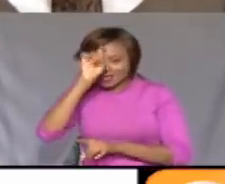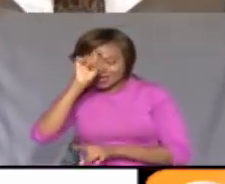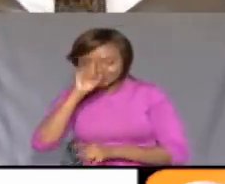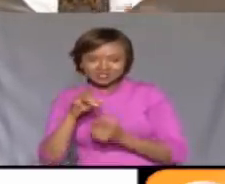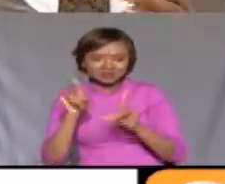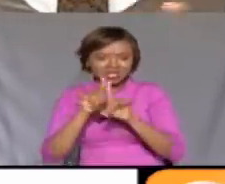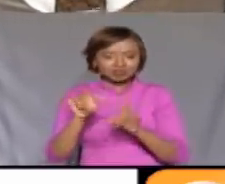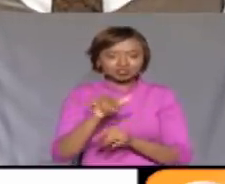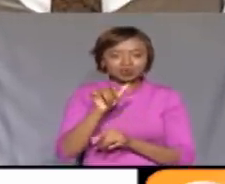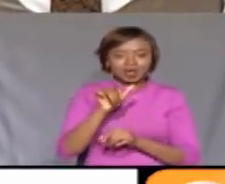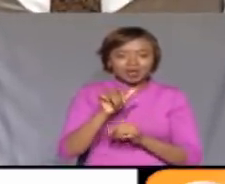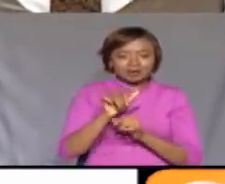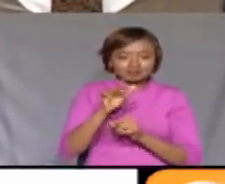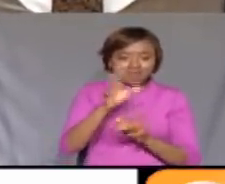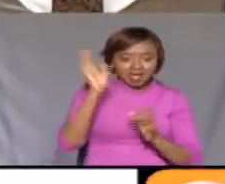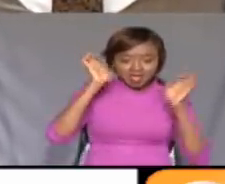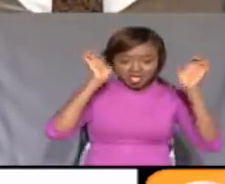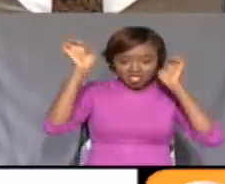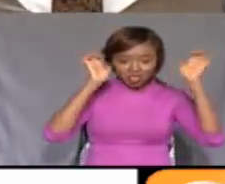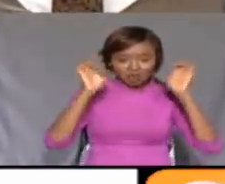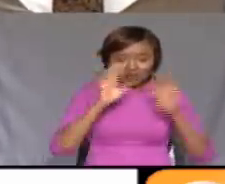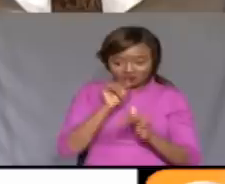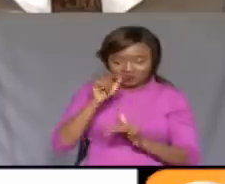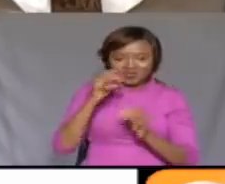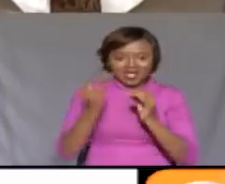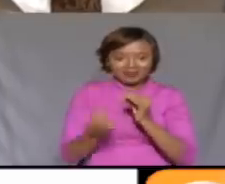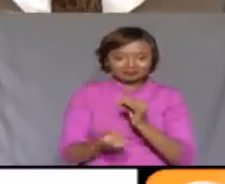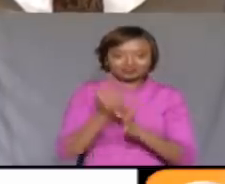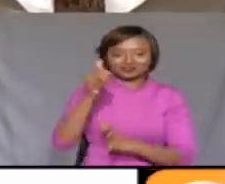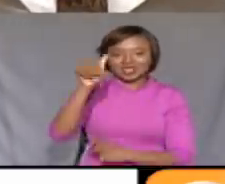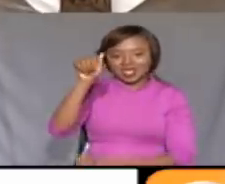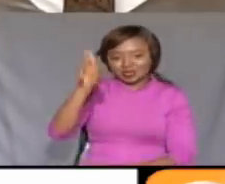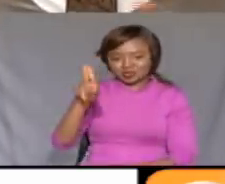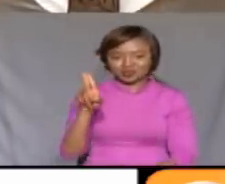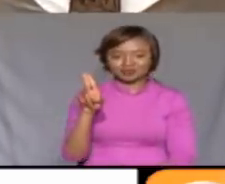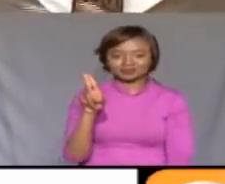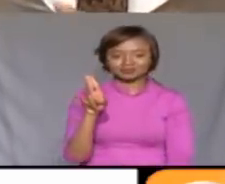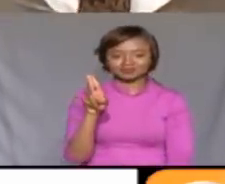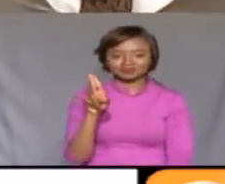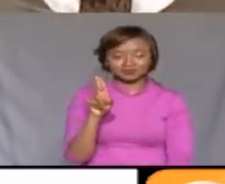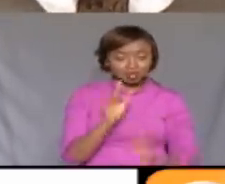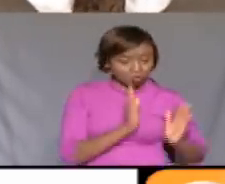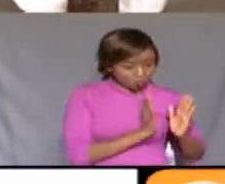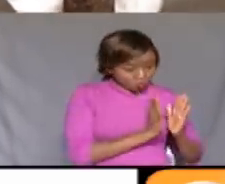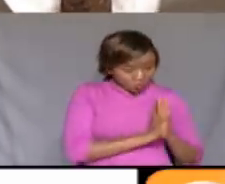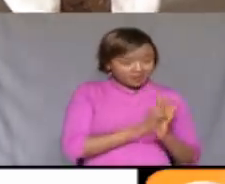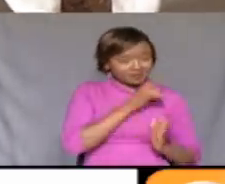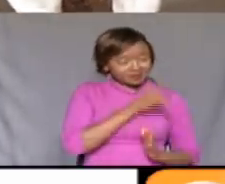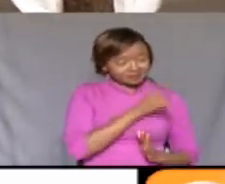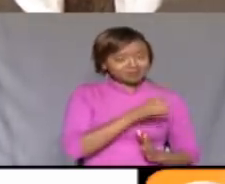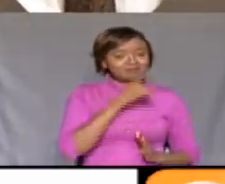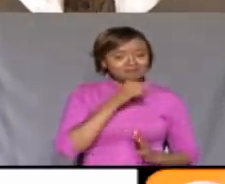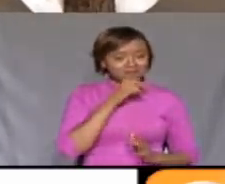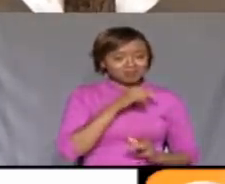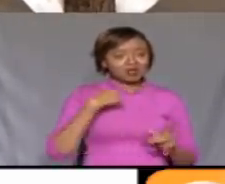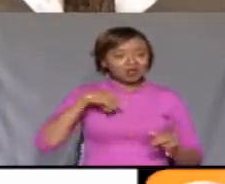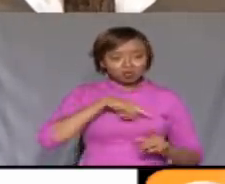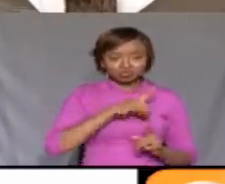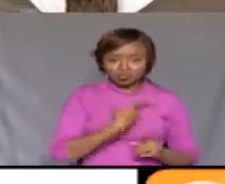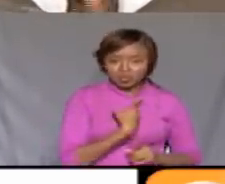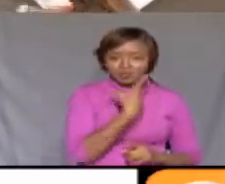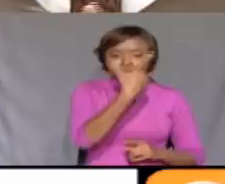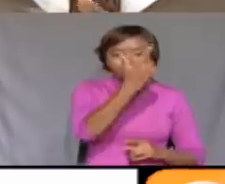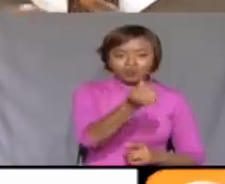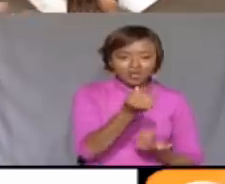Ababa, where OAU became the AU. Together with Johnson Barasa, we also covered